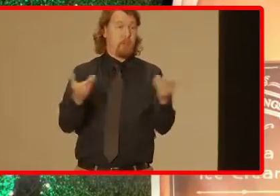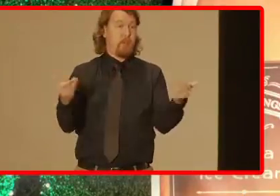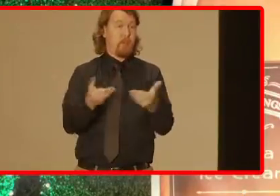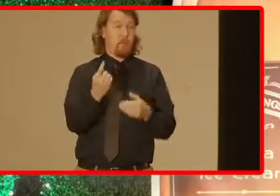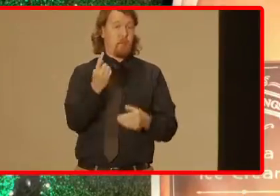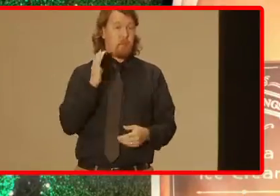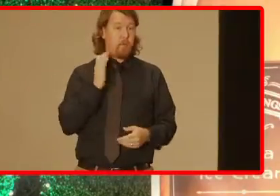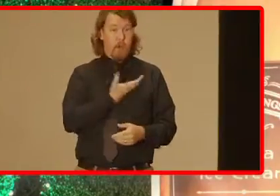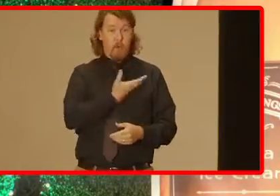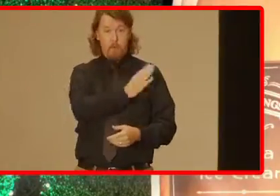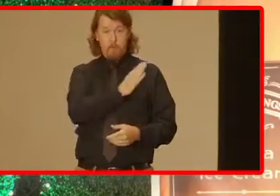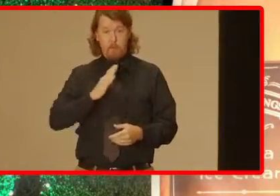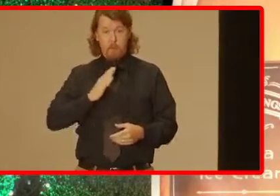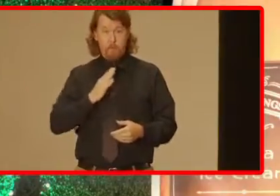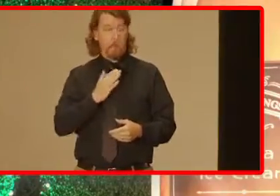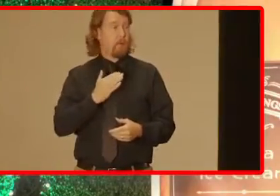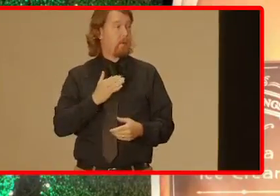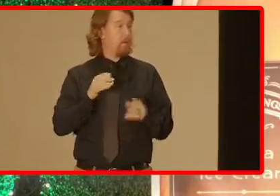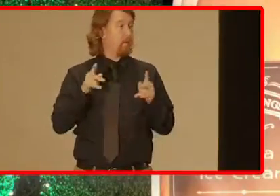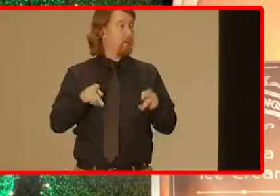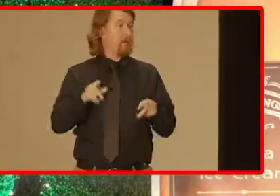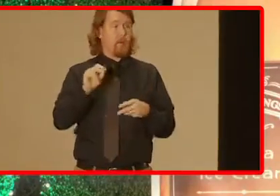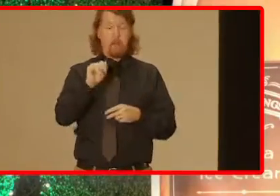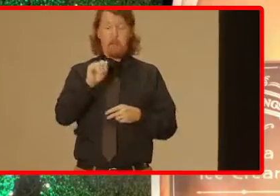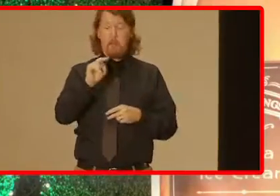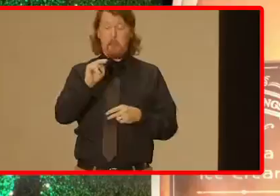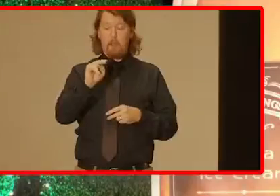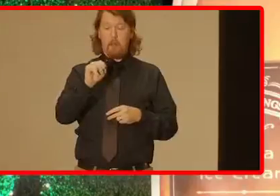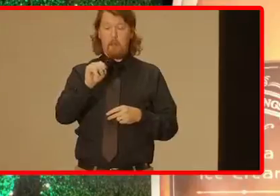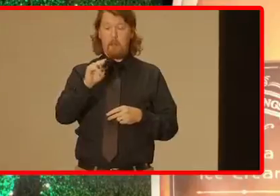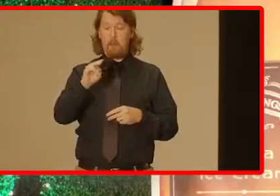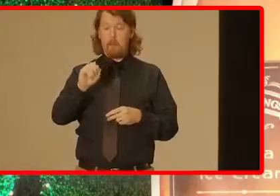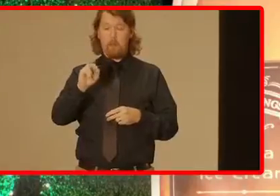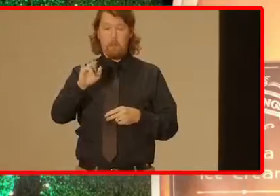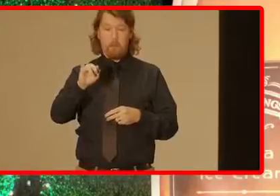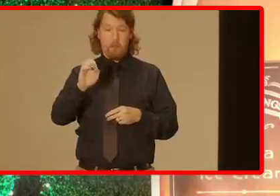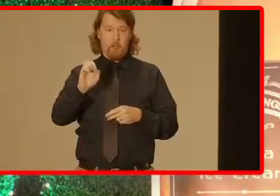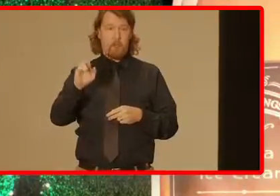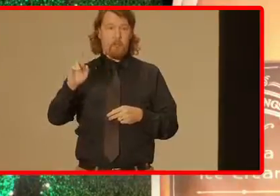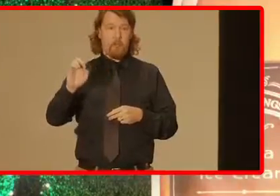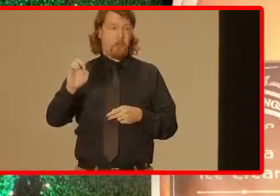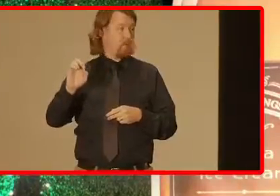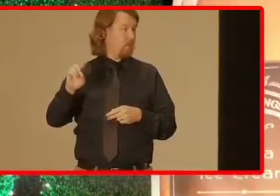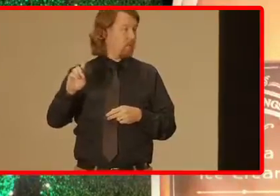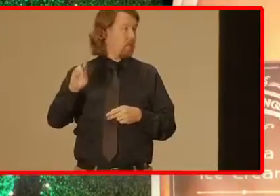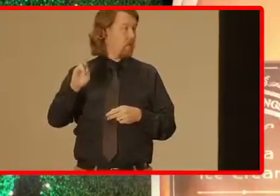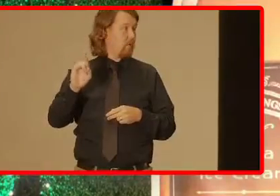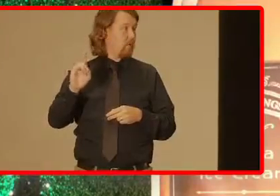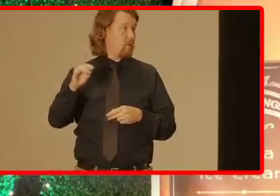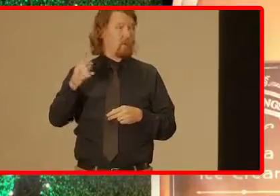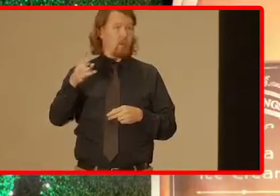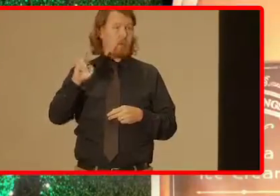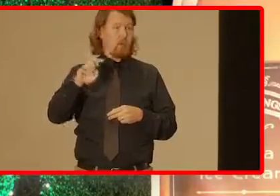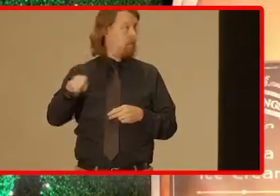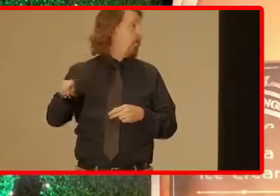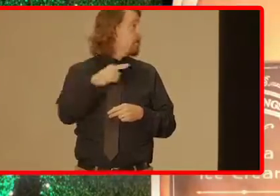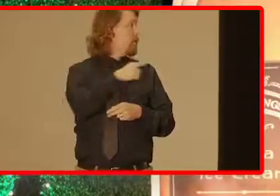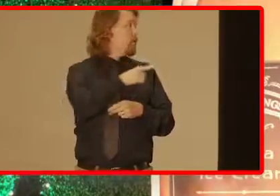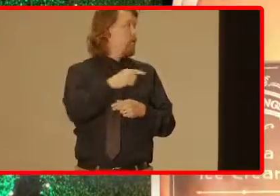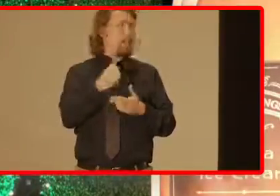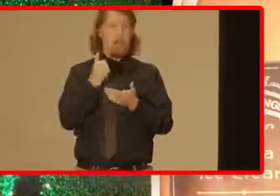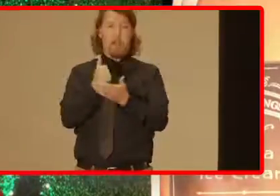board members, Anna Marie Rodriguez, and she's going to help me here kick off the evening. Senator.